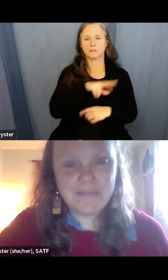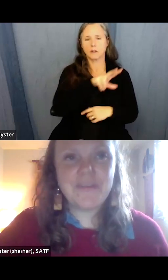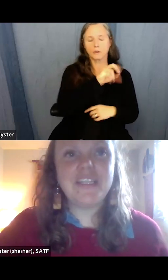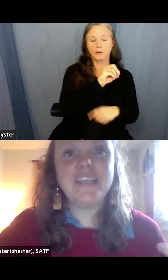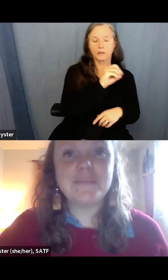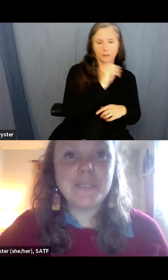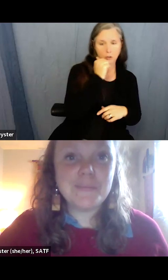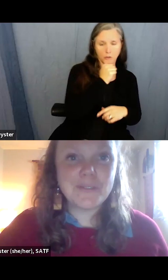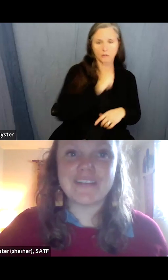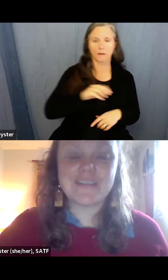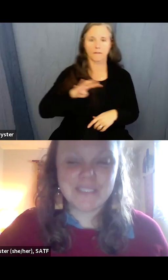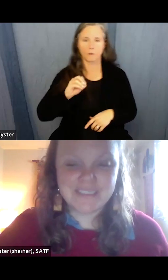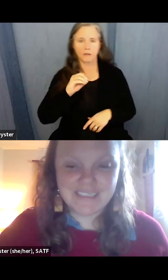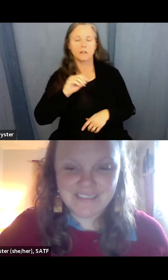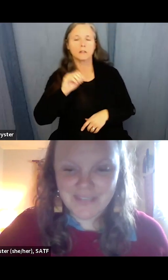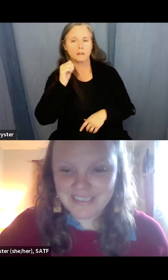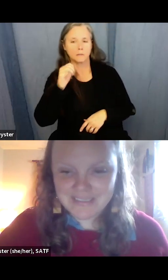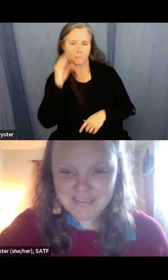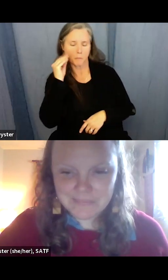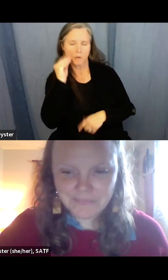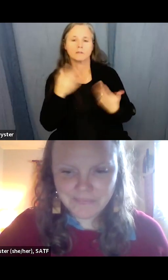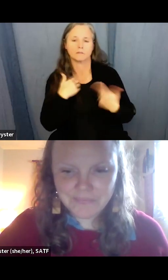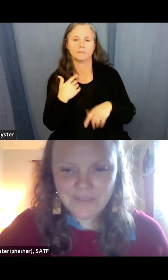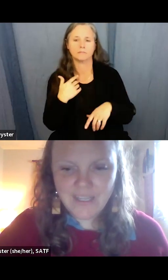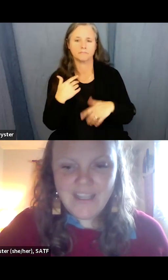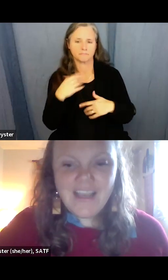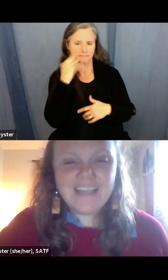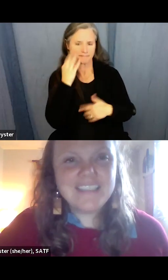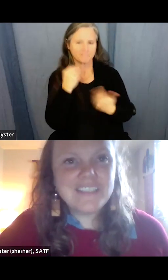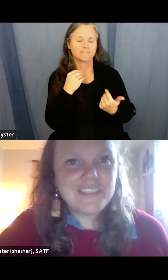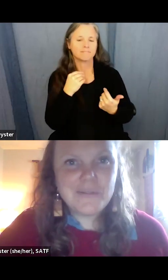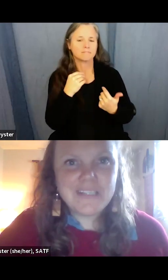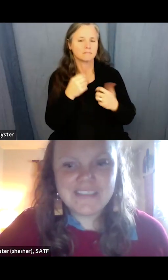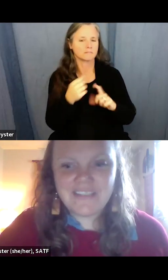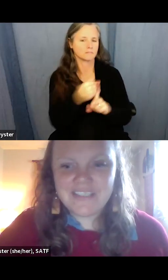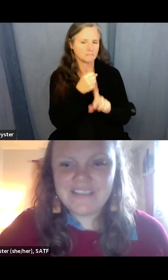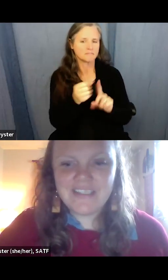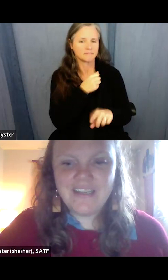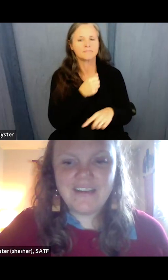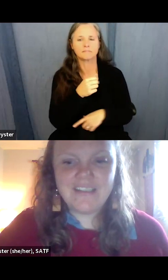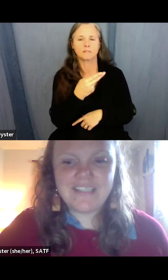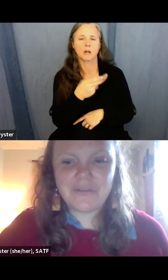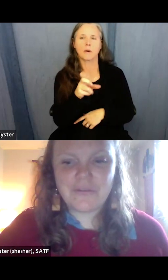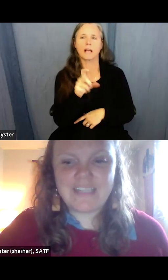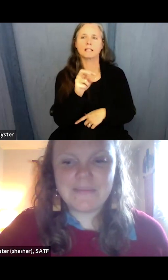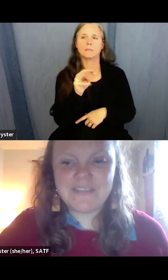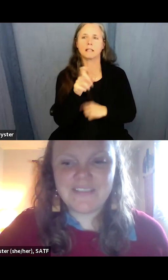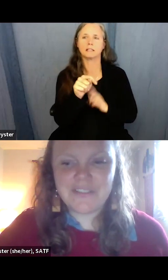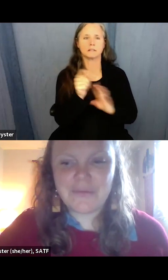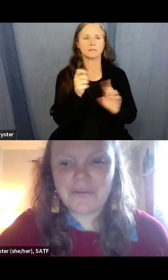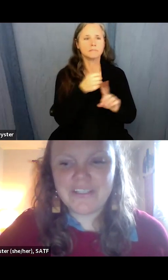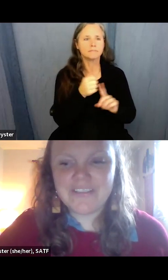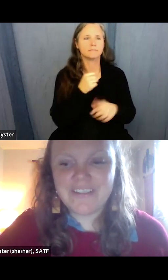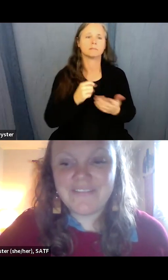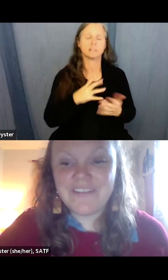harmed. Young people are experiencing this violence. Additionally, a 2011 study on sexual harassment of 7th